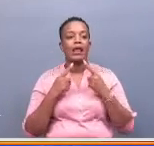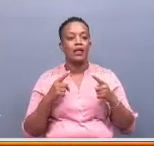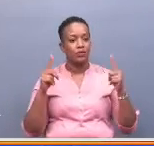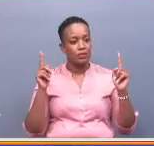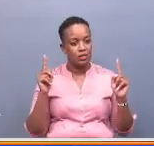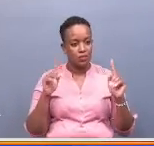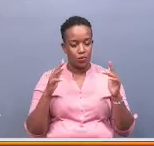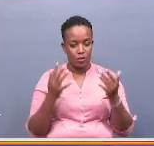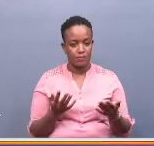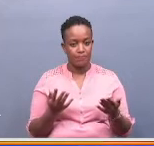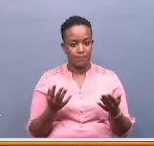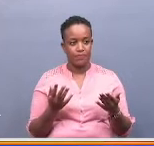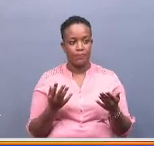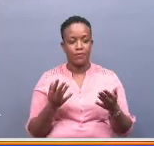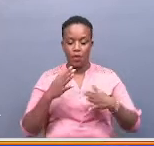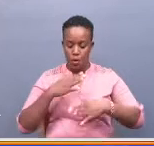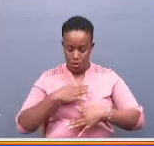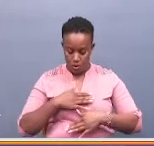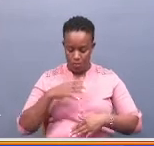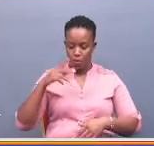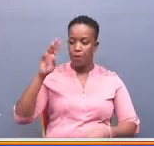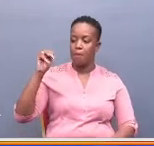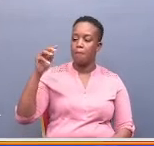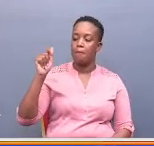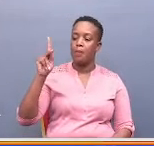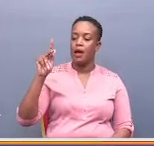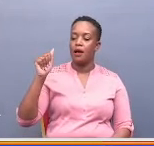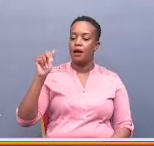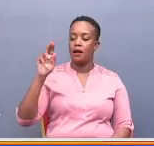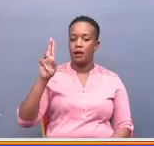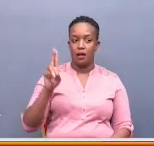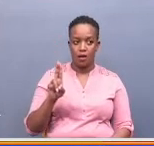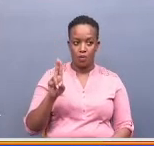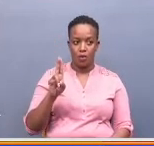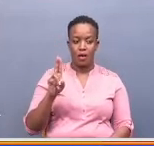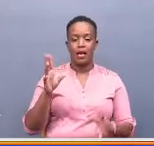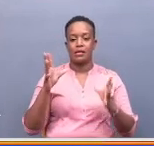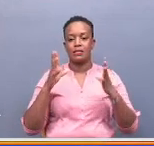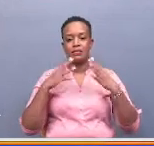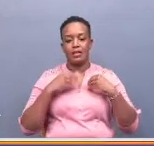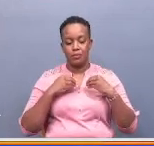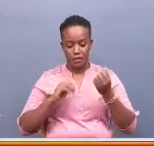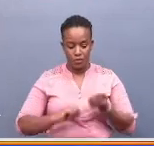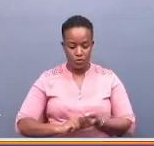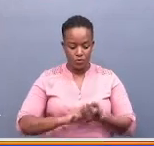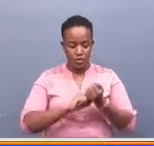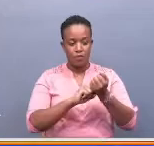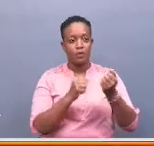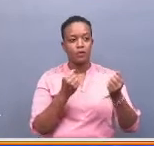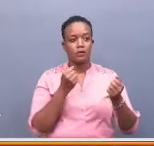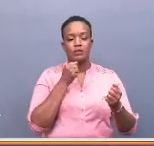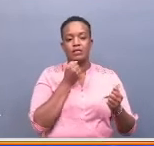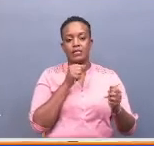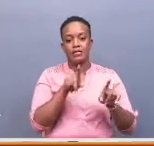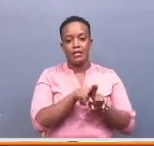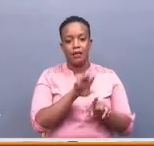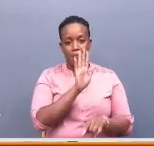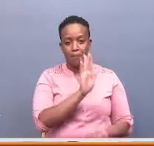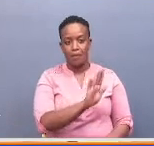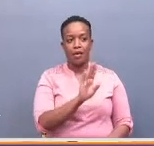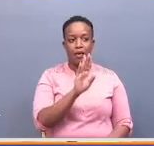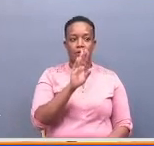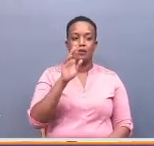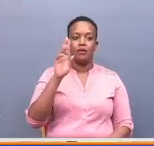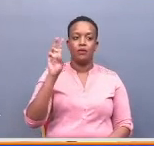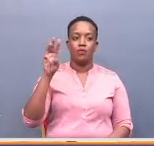kwamba Mheshimiwa Patrick Makau Kingola amekubali kumsupport dada yake Wavinya Ndeti.